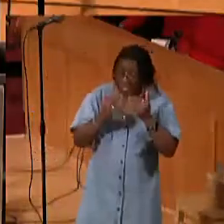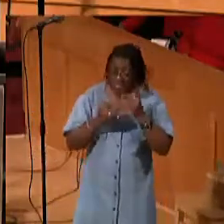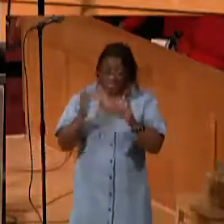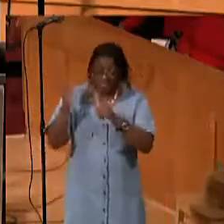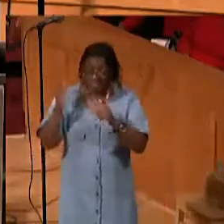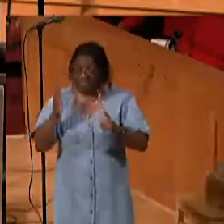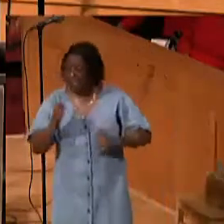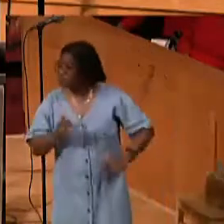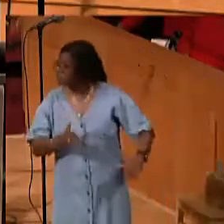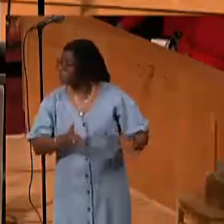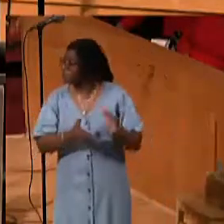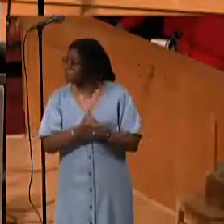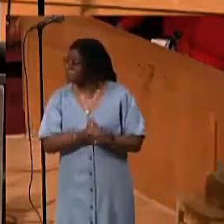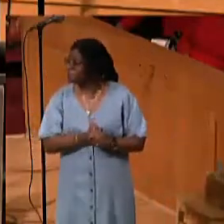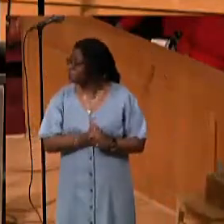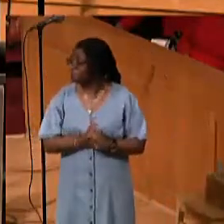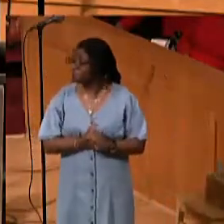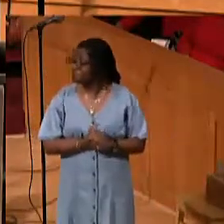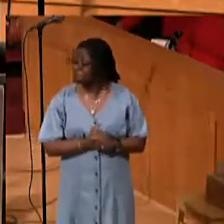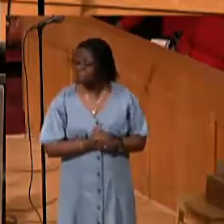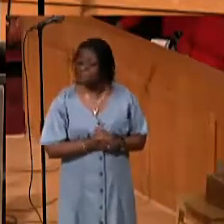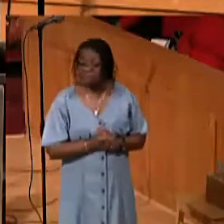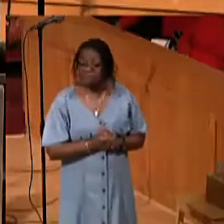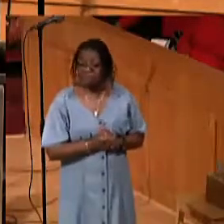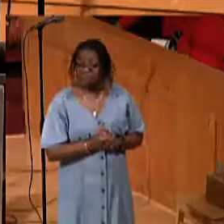And so Mary says, I sing.